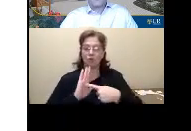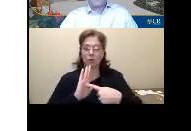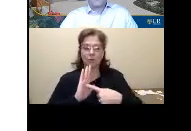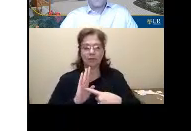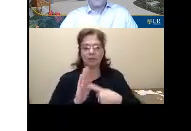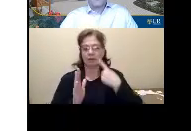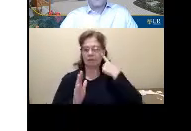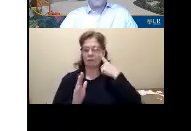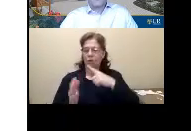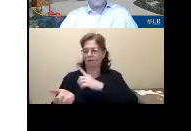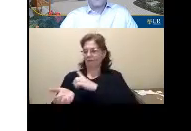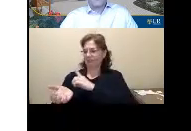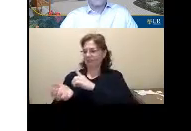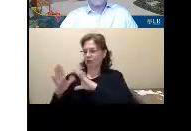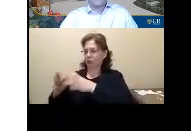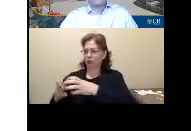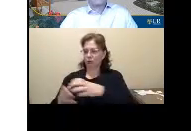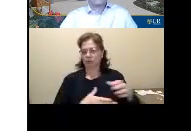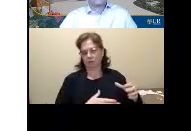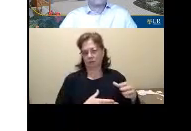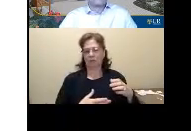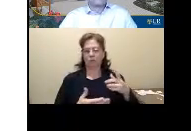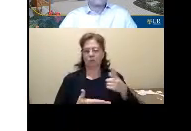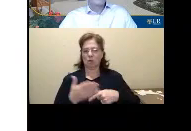physician-based groups that I discussed previously.